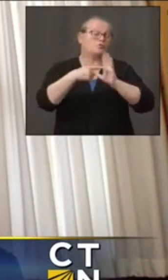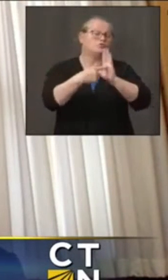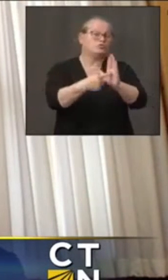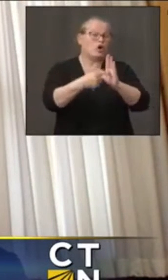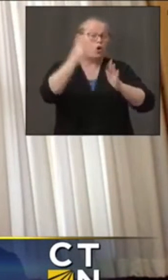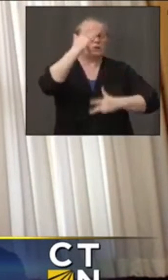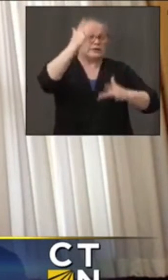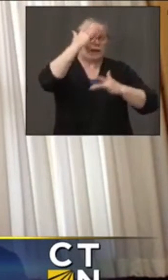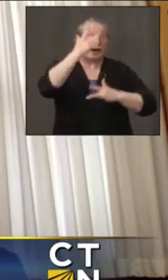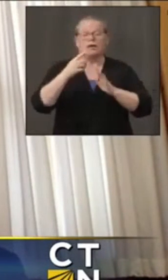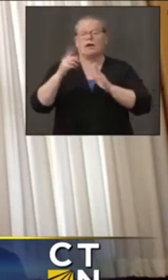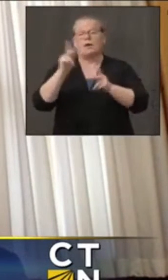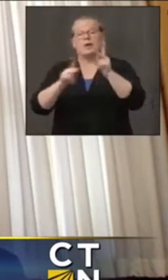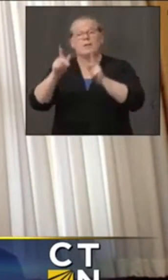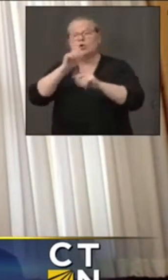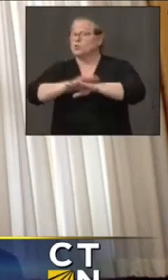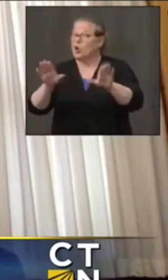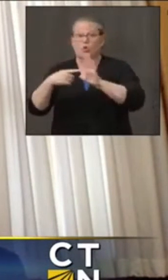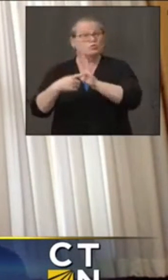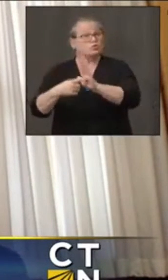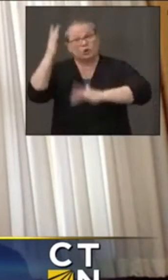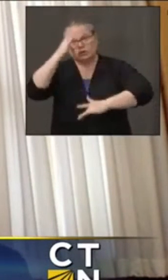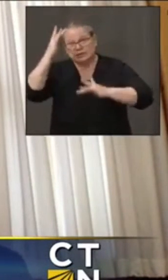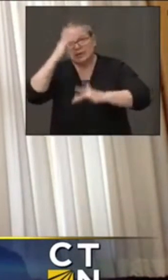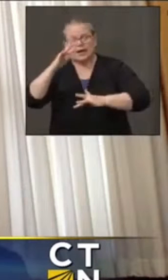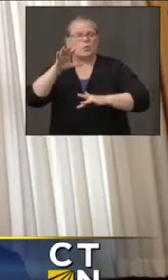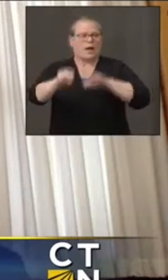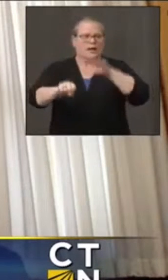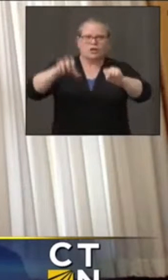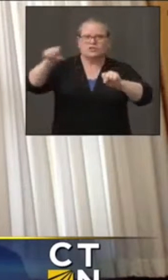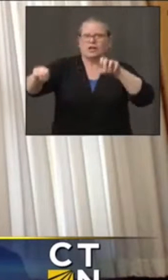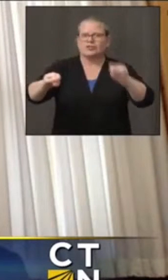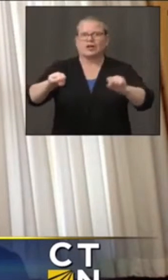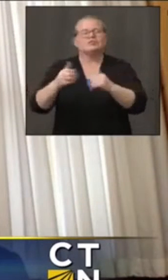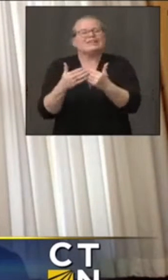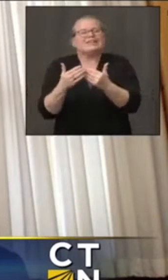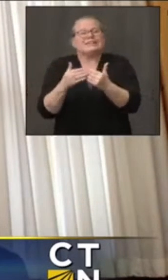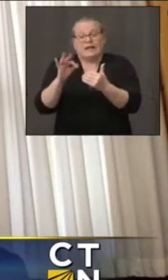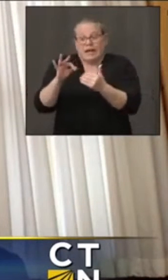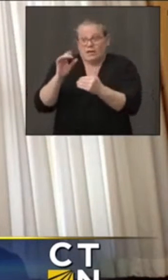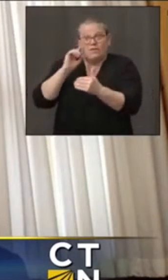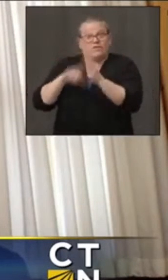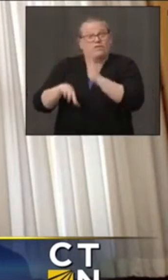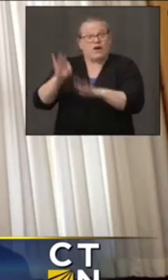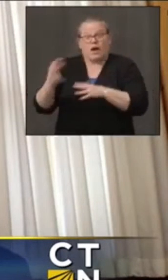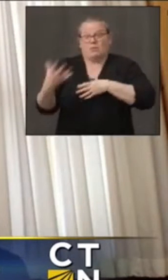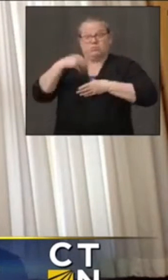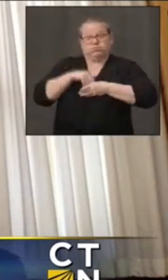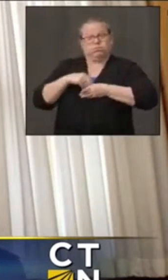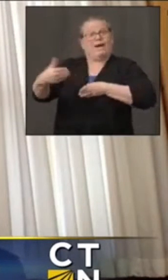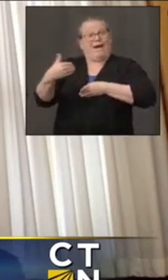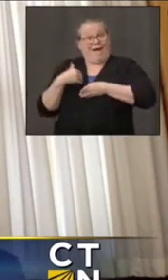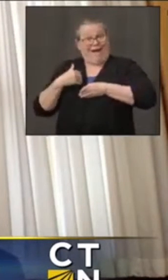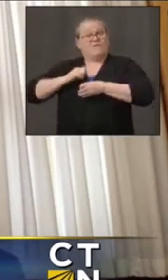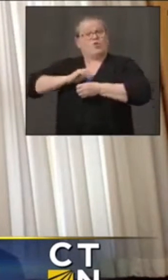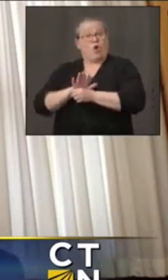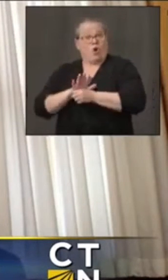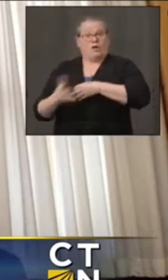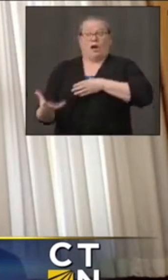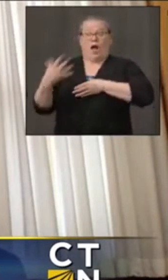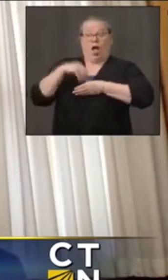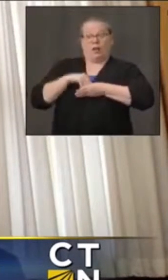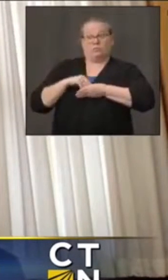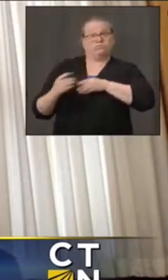You can do the contact tracing. That's how we stop the spread of COVID. But we have seen the positivity rate go up as well.